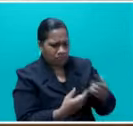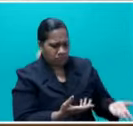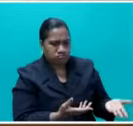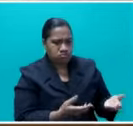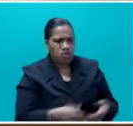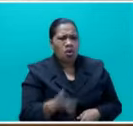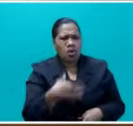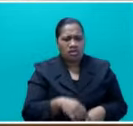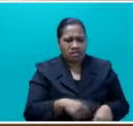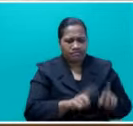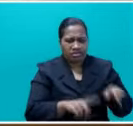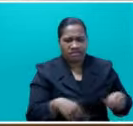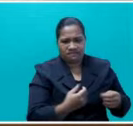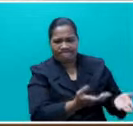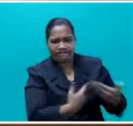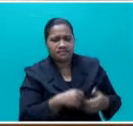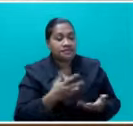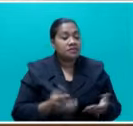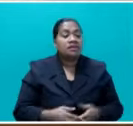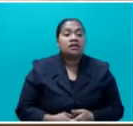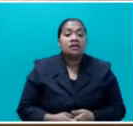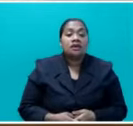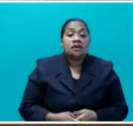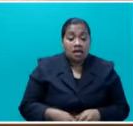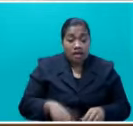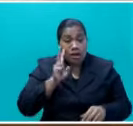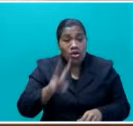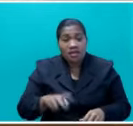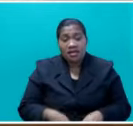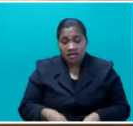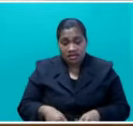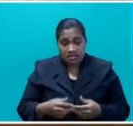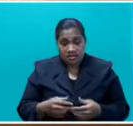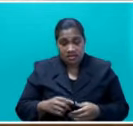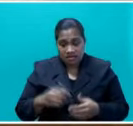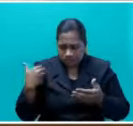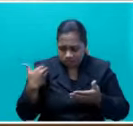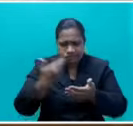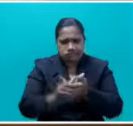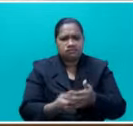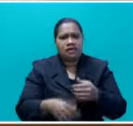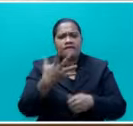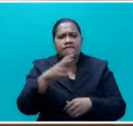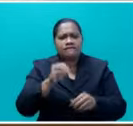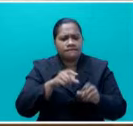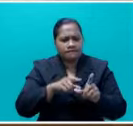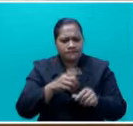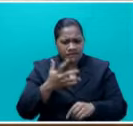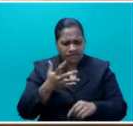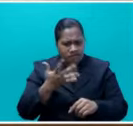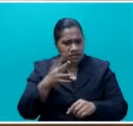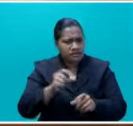irrelevant statements. In looking at the journey of the forum over the last 50 years, Mr. Speaker, there is